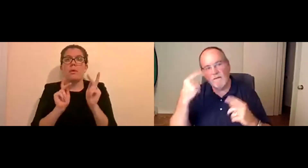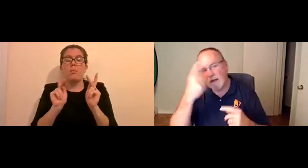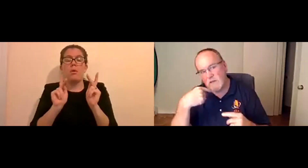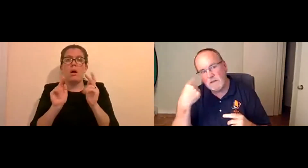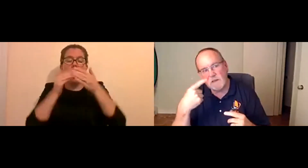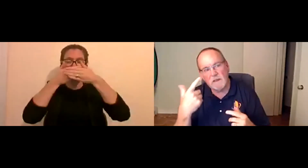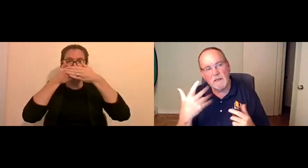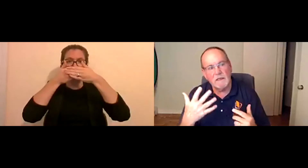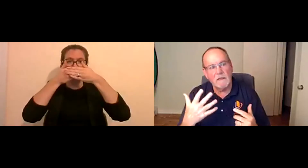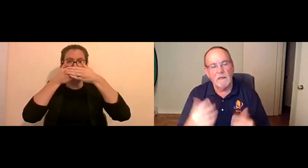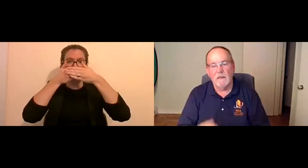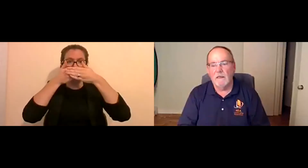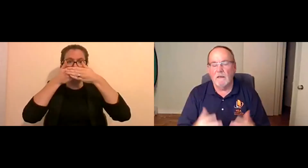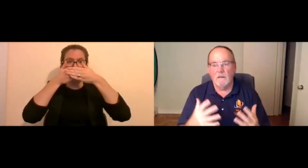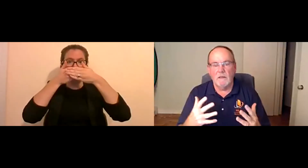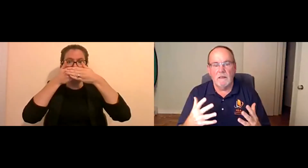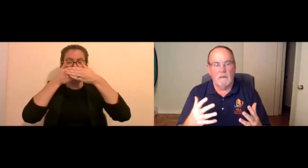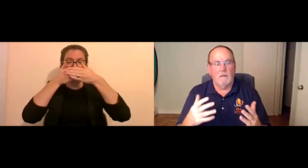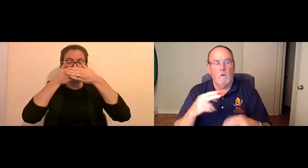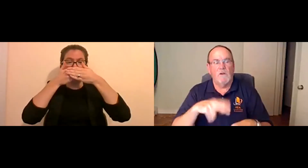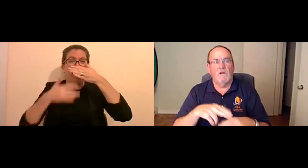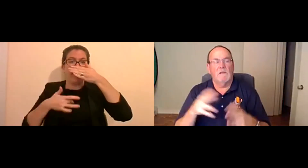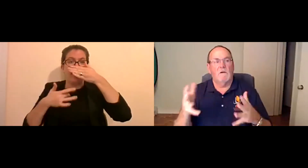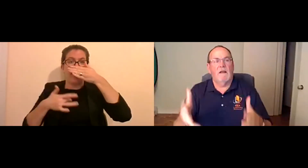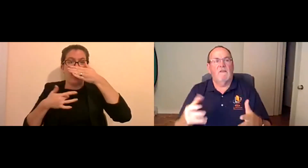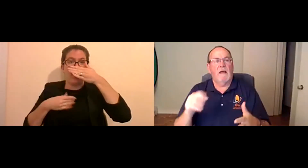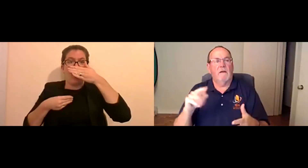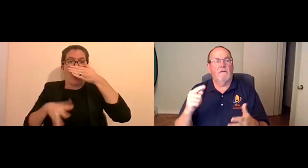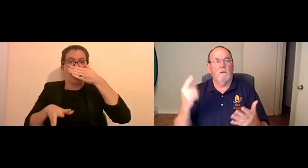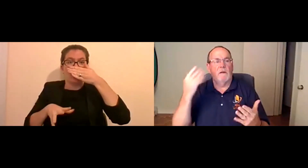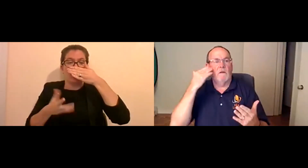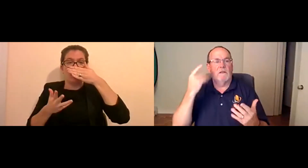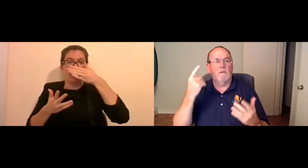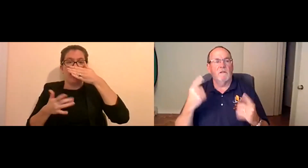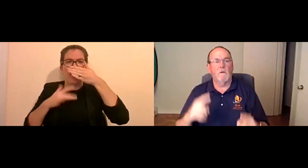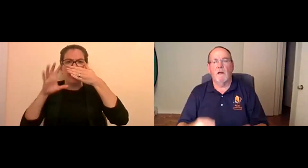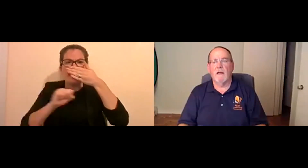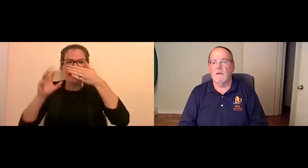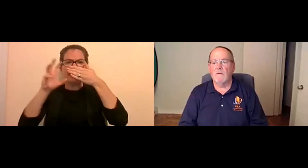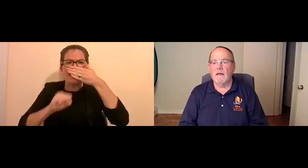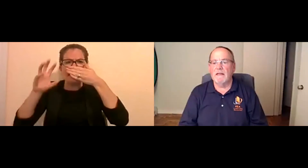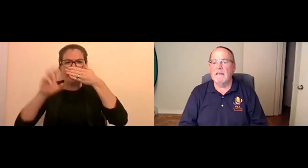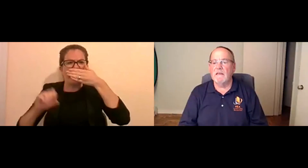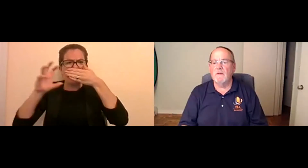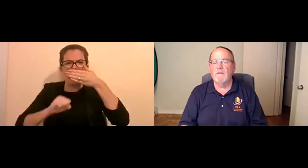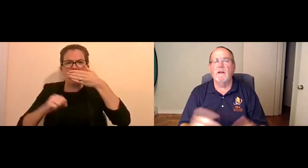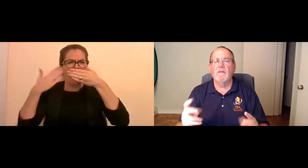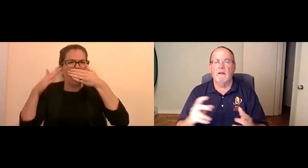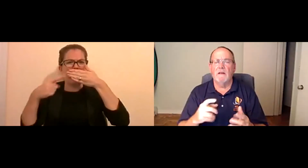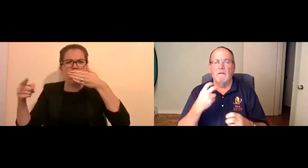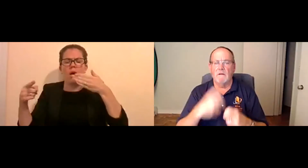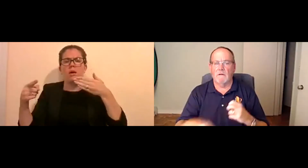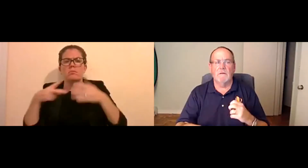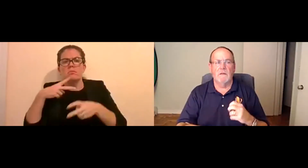their faces, and and then of course you're left out of knowing what's going on. So I think it has been very,